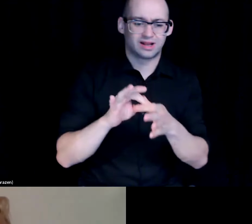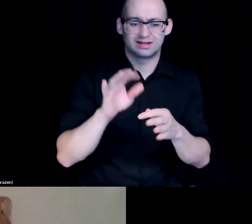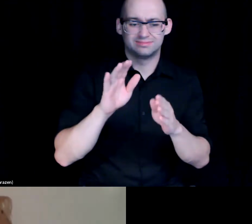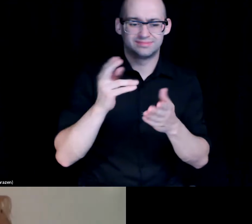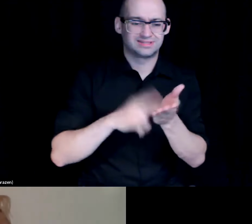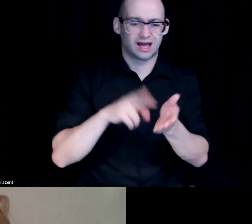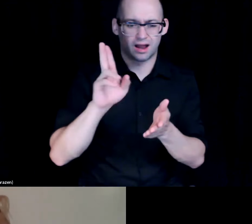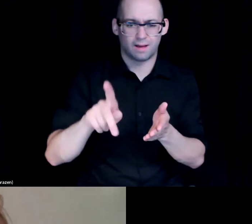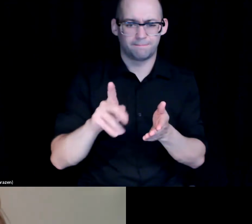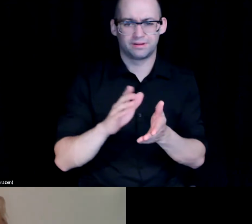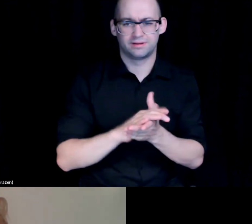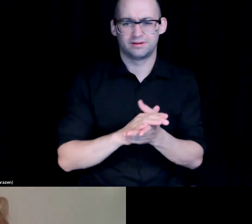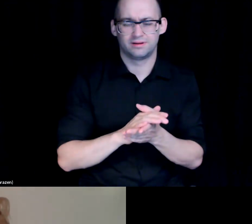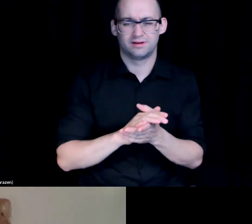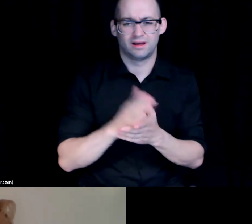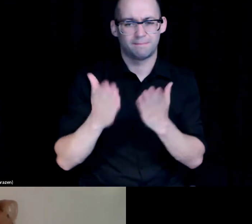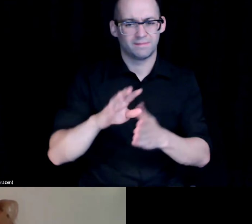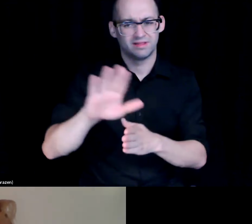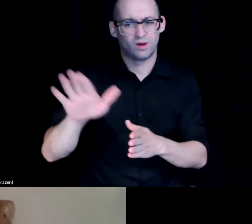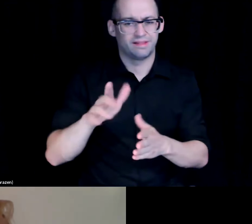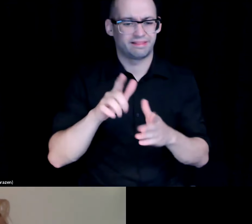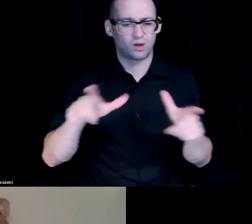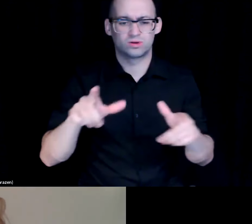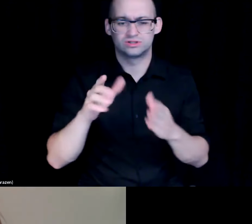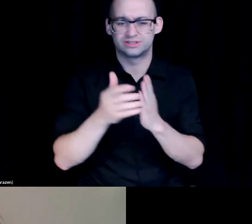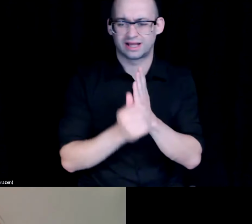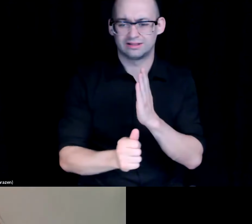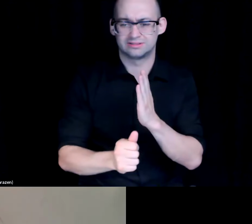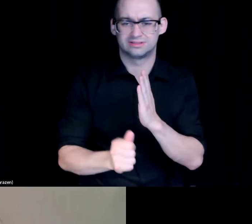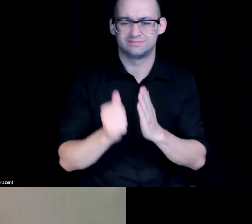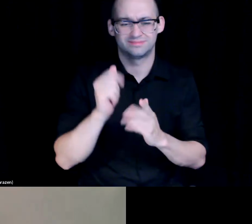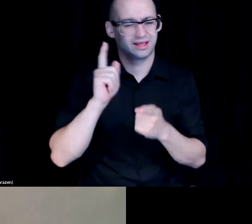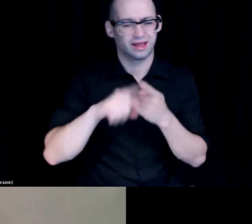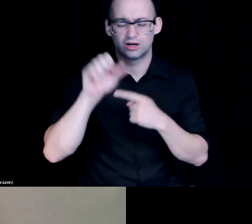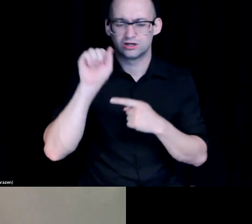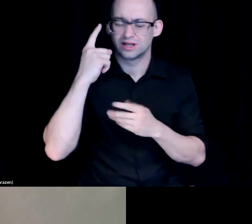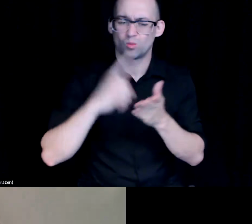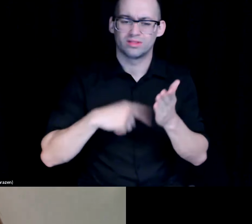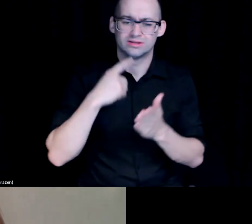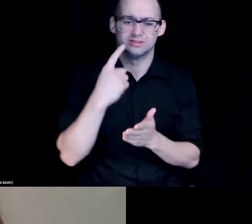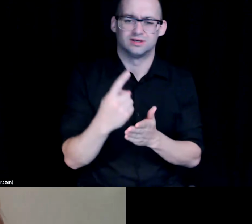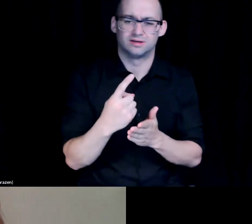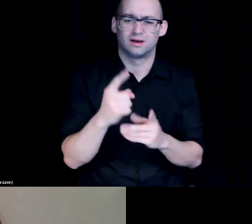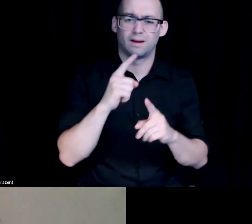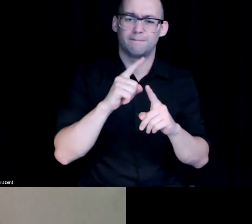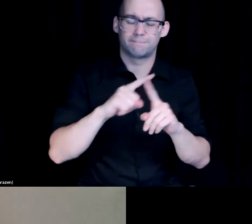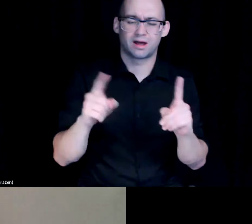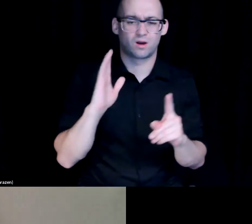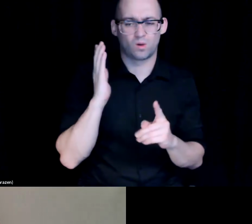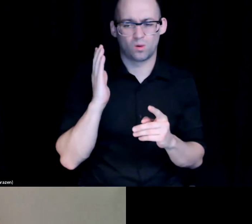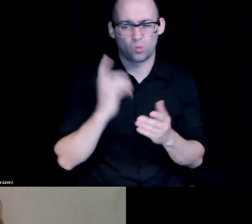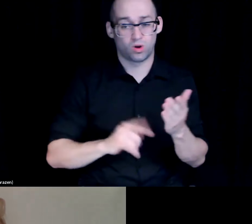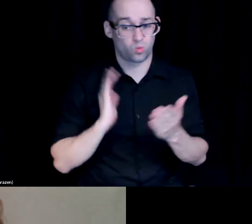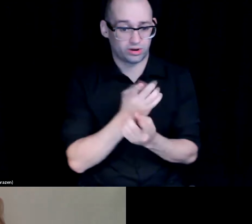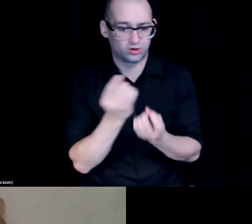they're afraid. Maybe their language skills, they can't understand what's being said. What we've done in partnership with